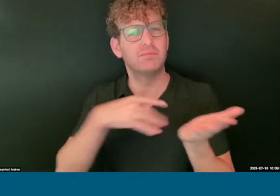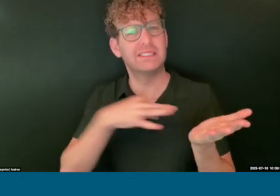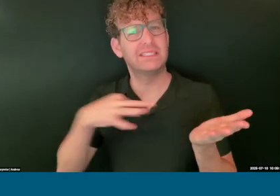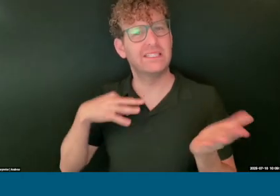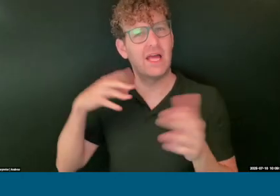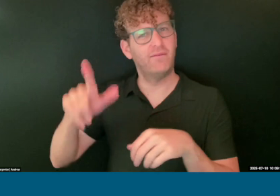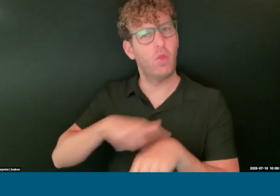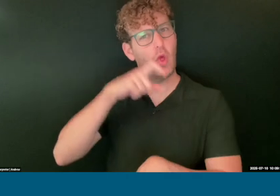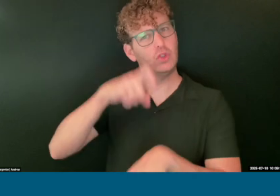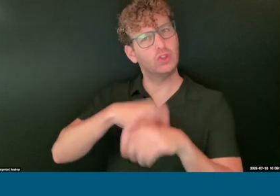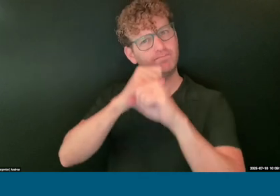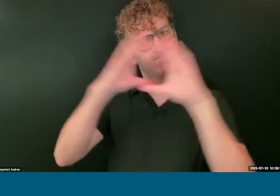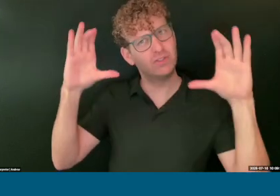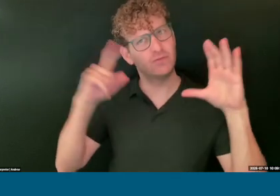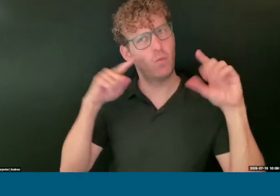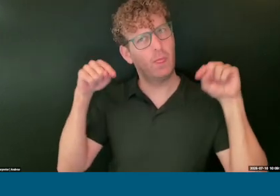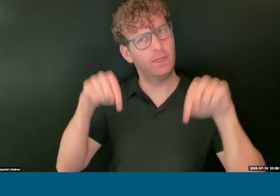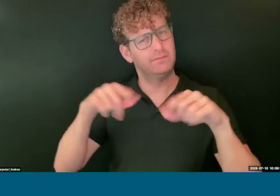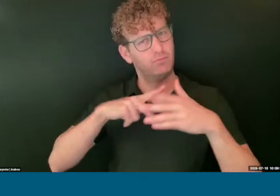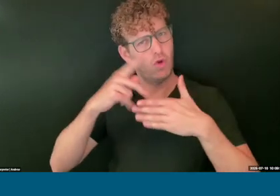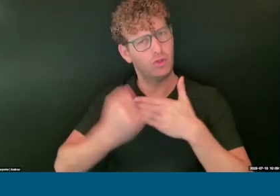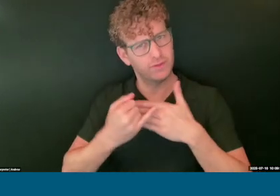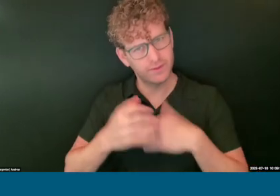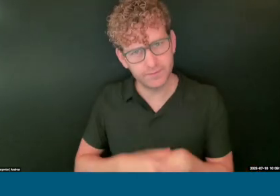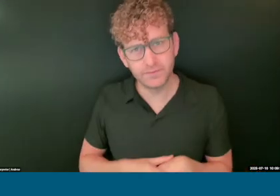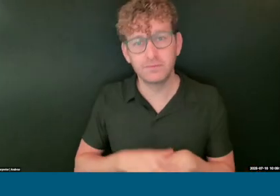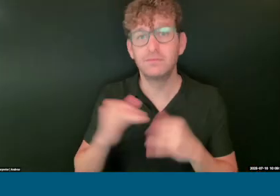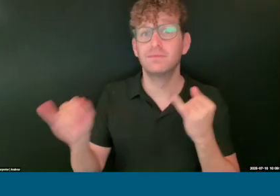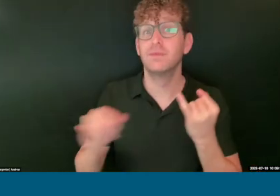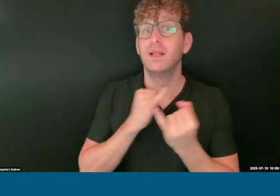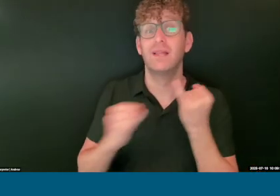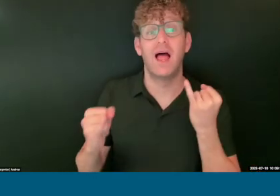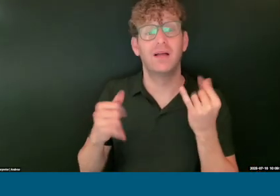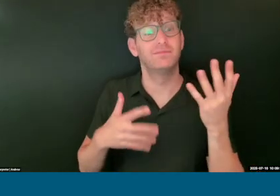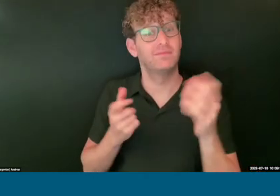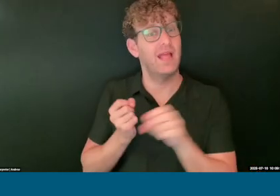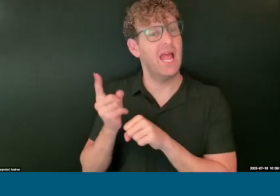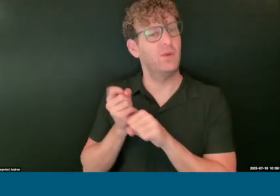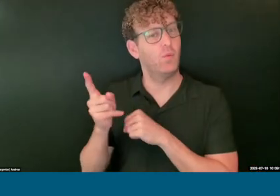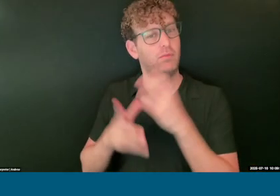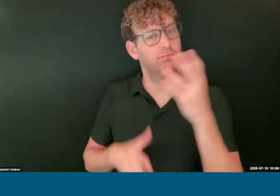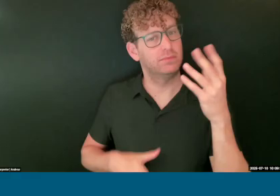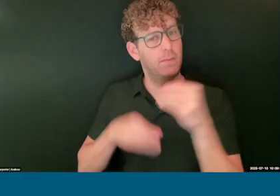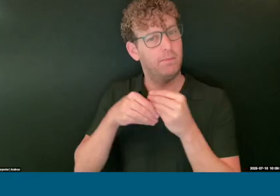annual supplemental report required by the 2018-2019 Budget Act.